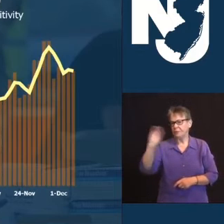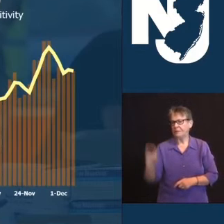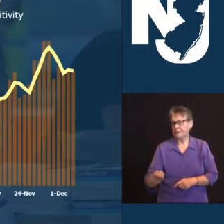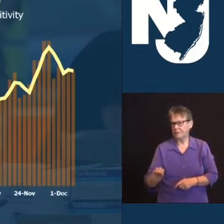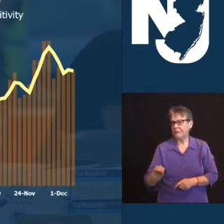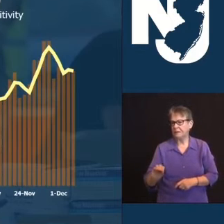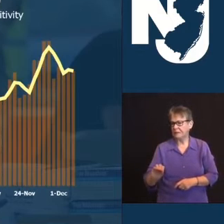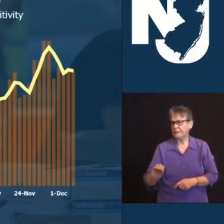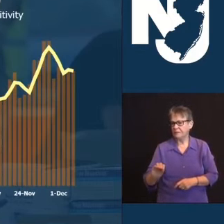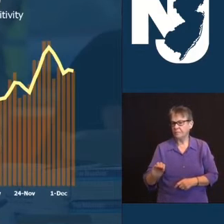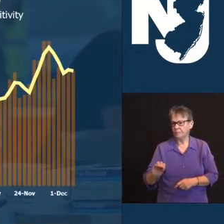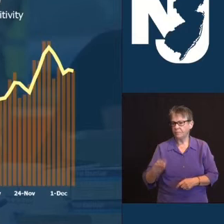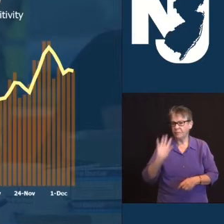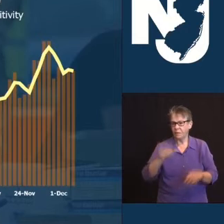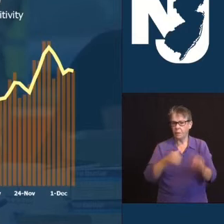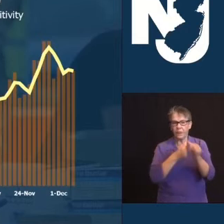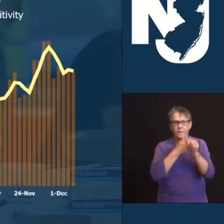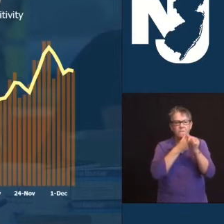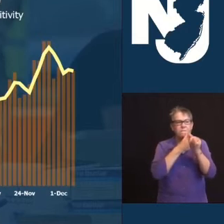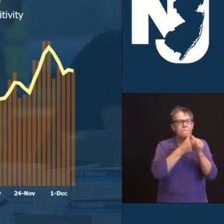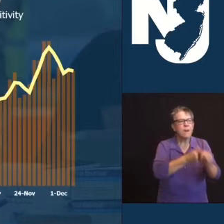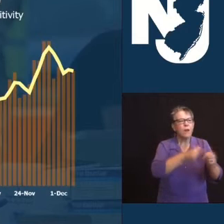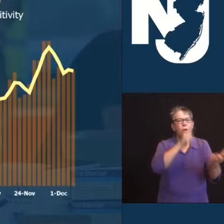on that day on a total of